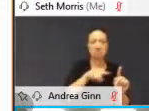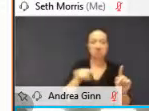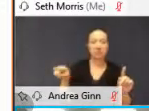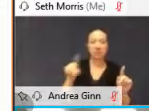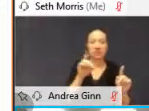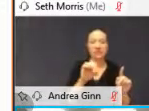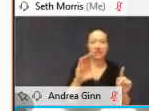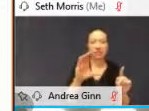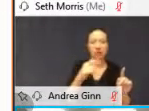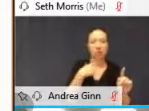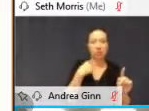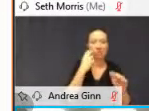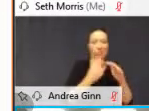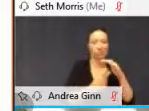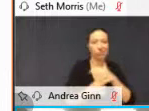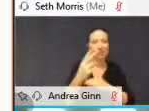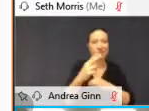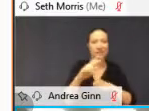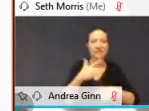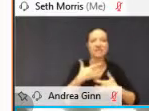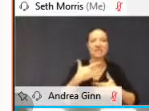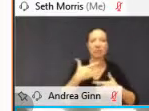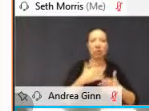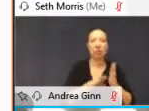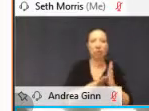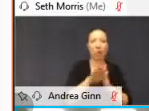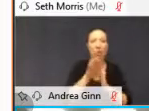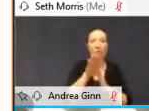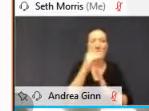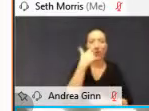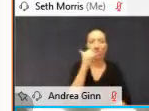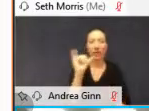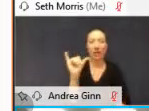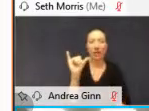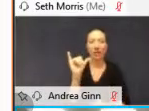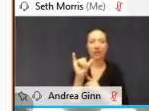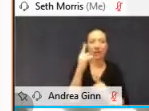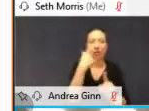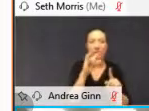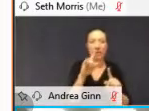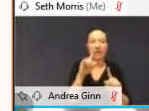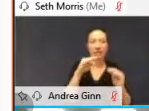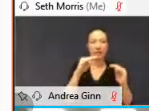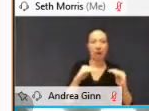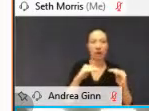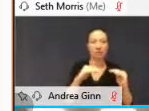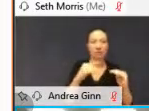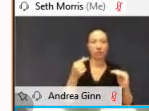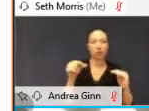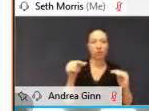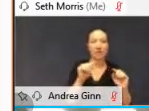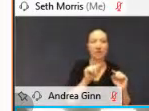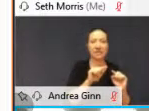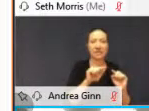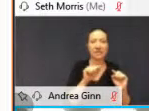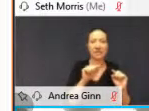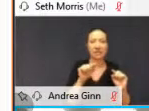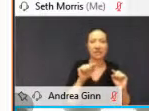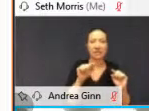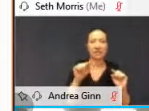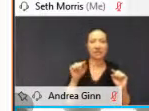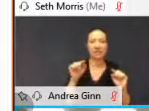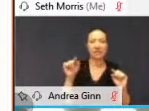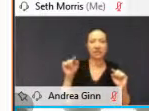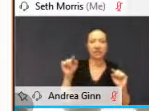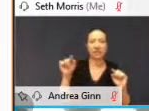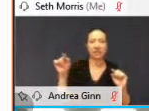program growth, so prior to the pandemic, it looked like that green dashed line at the bottom of the graph that you can see there. That's normal